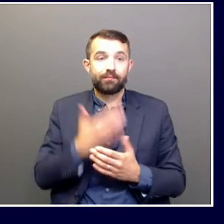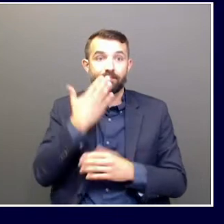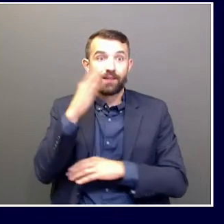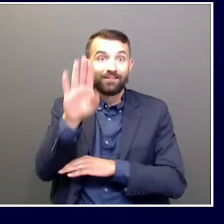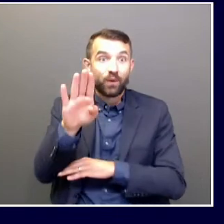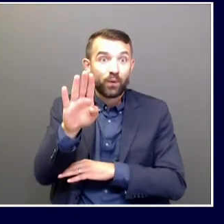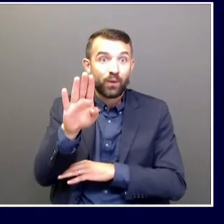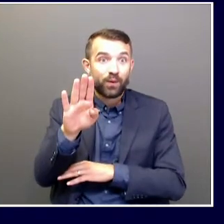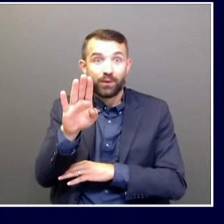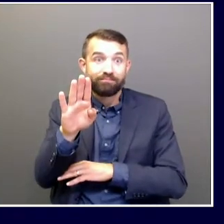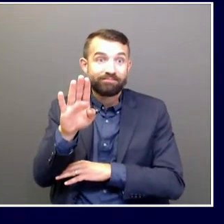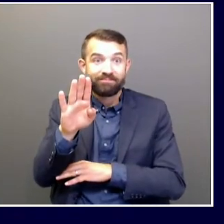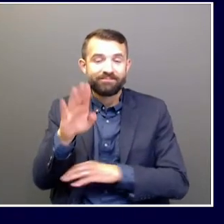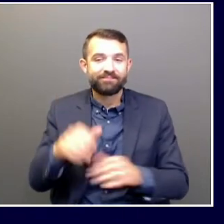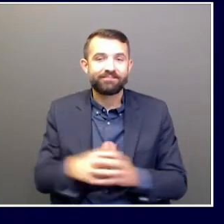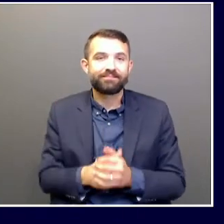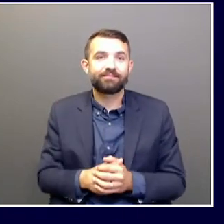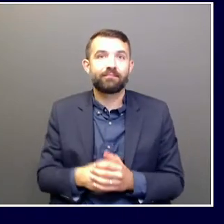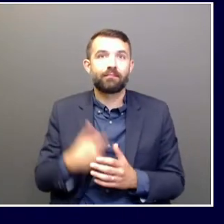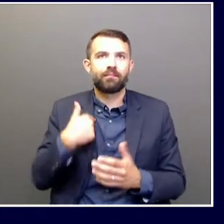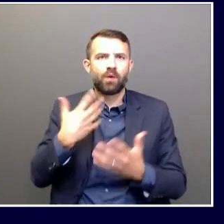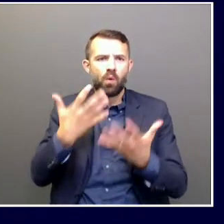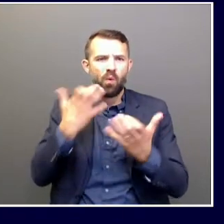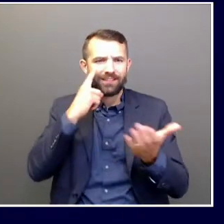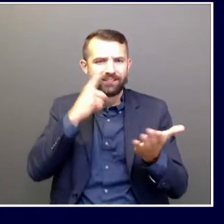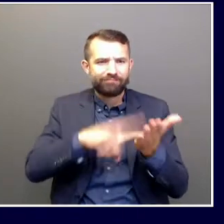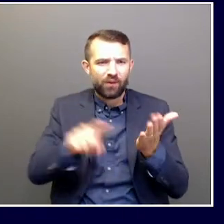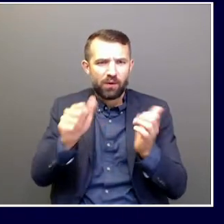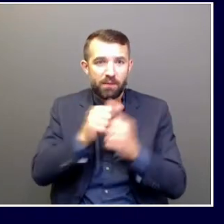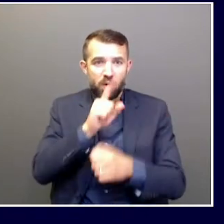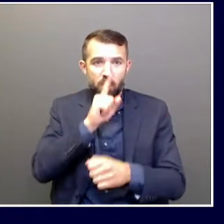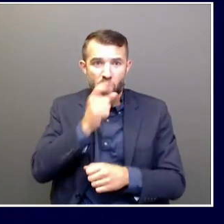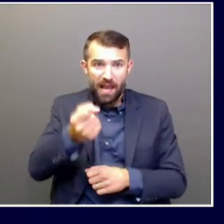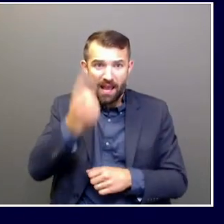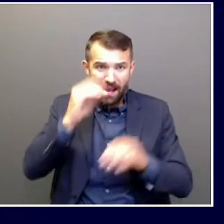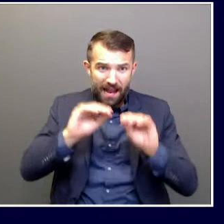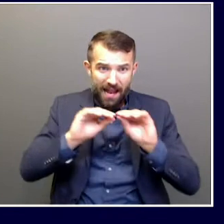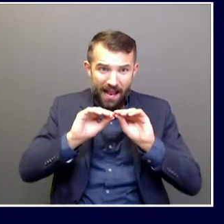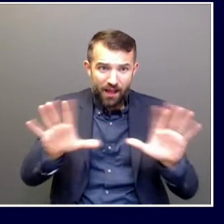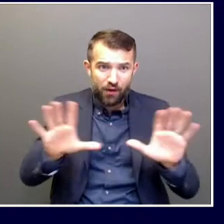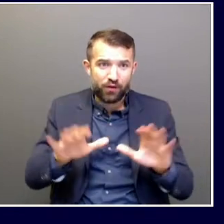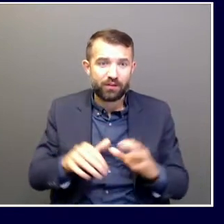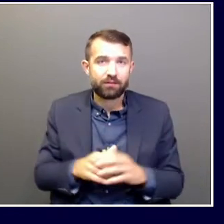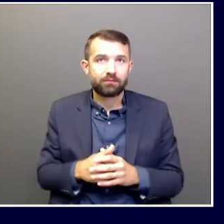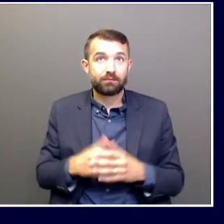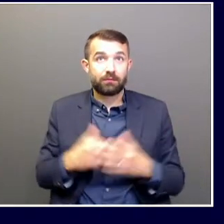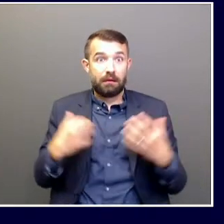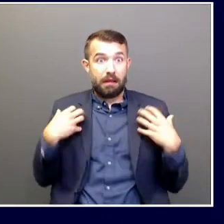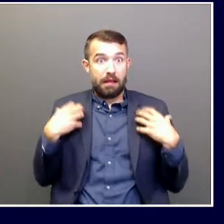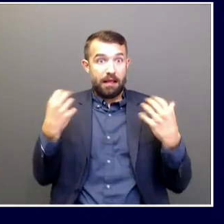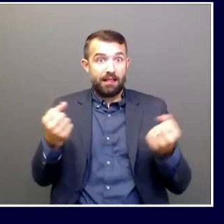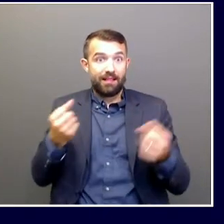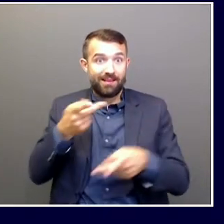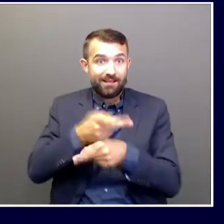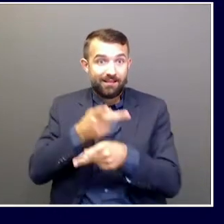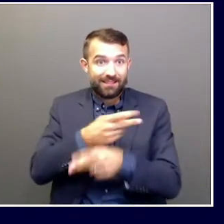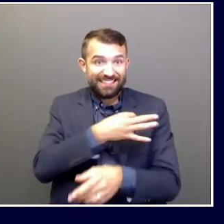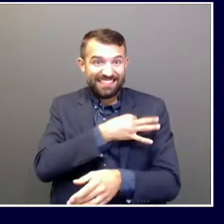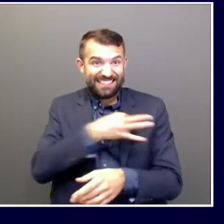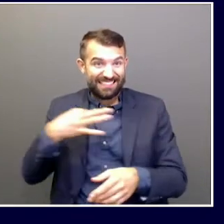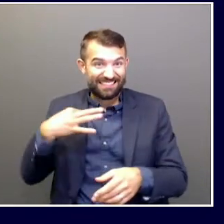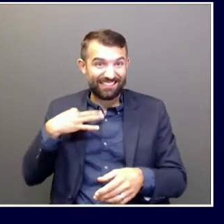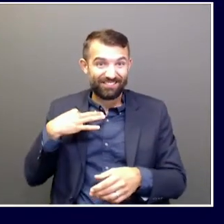One thing that I wanted to check, just to make sure I understand, the healthcare worker dashboard, that's inclusive of staff who are